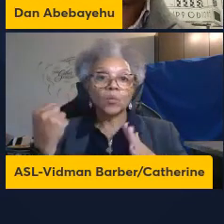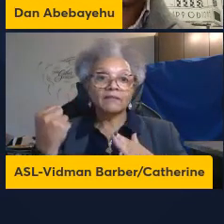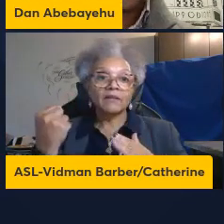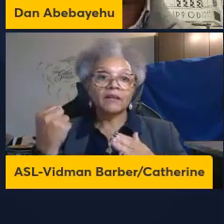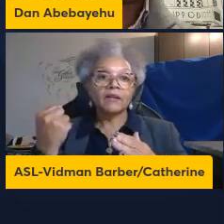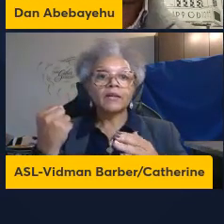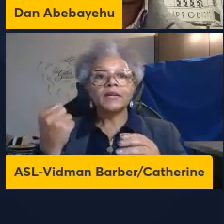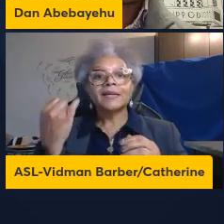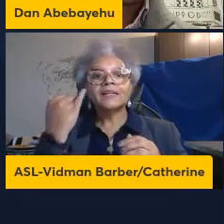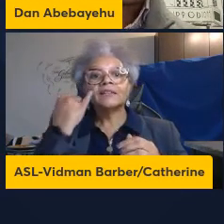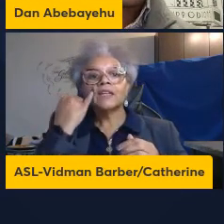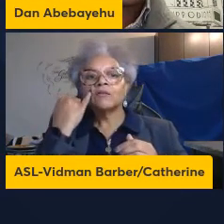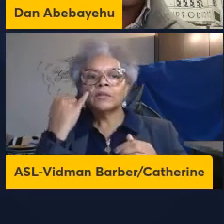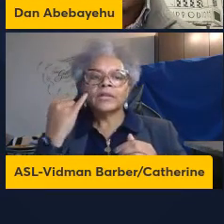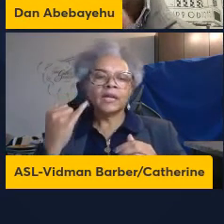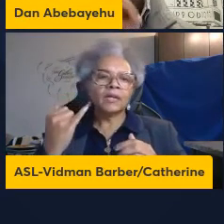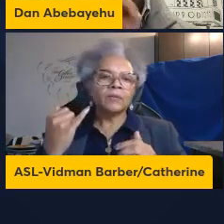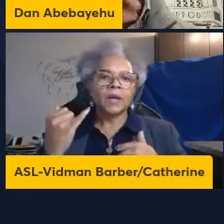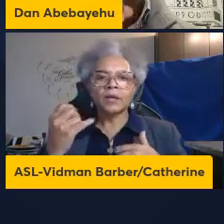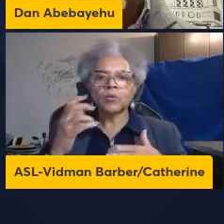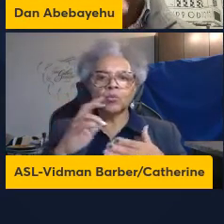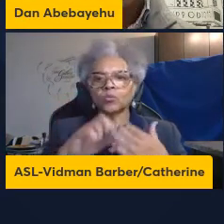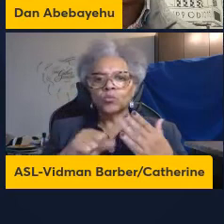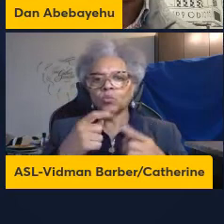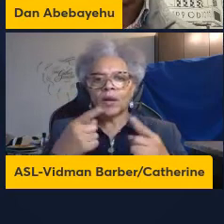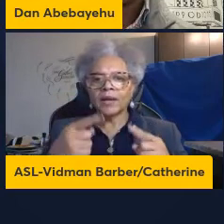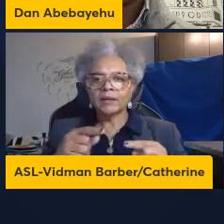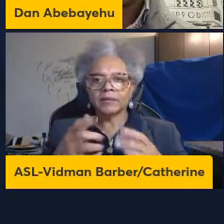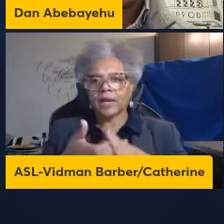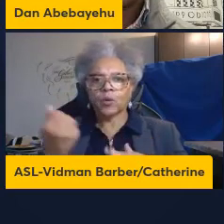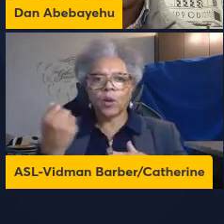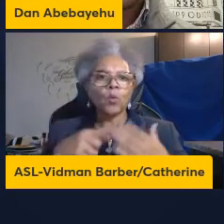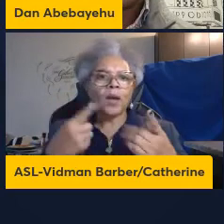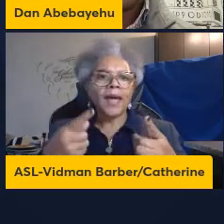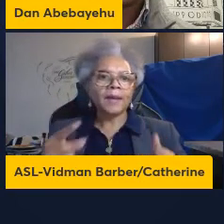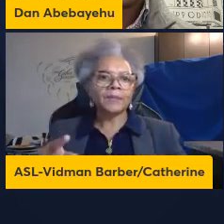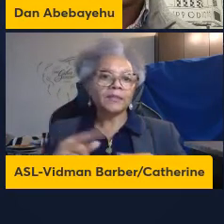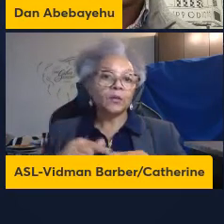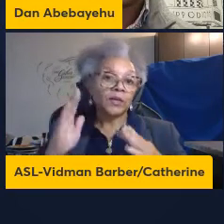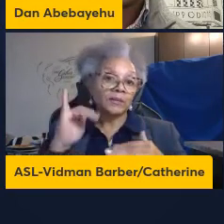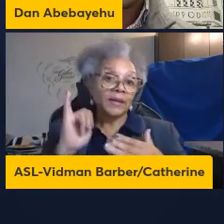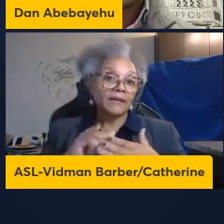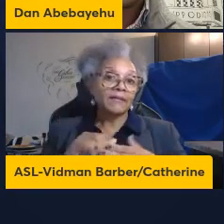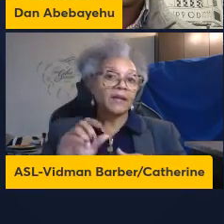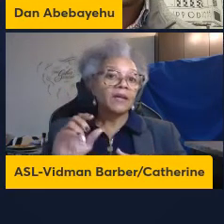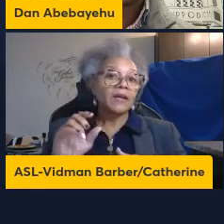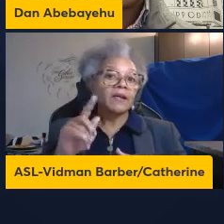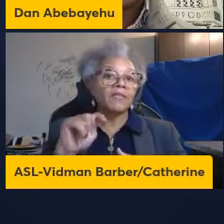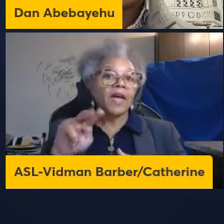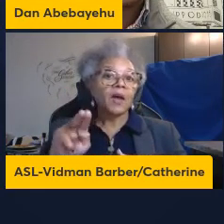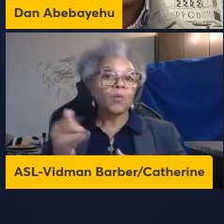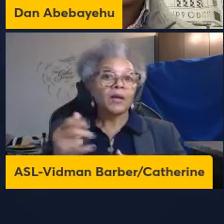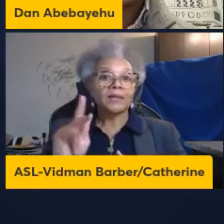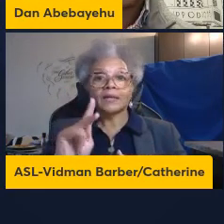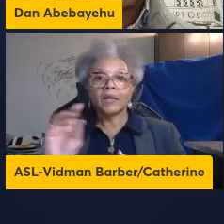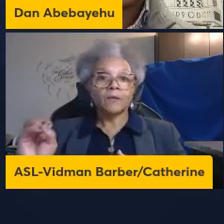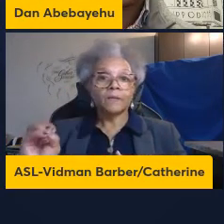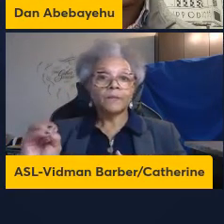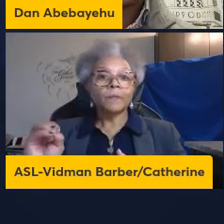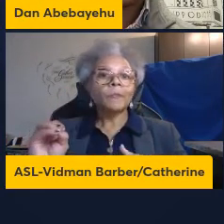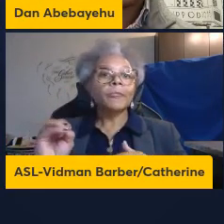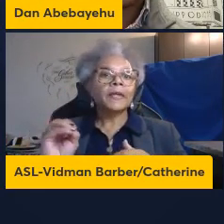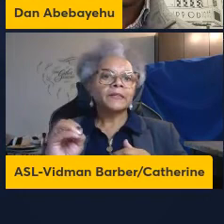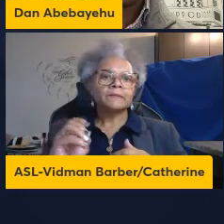IL-1 receptor, what happens? And in fact, interestingly, as expected, the Thy1 knockout mouse had a more severe, histologically